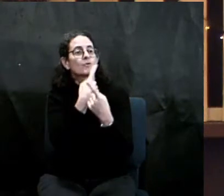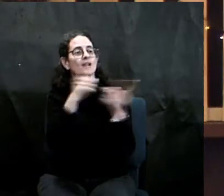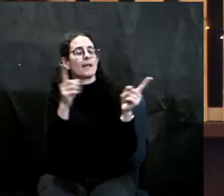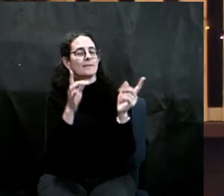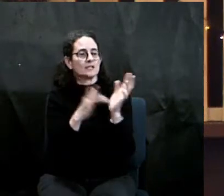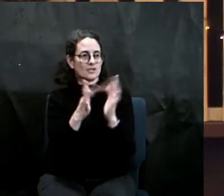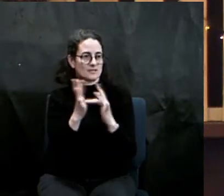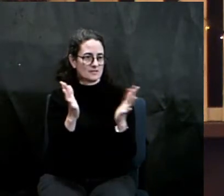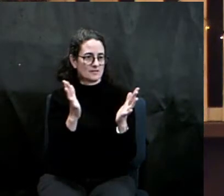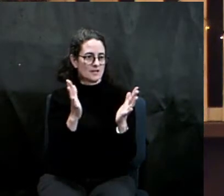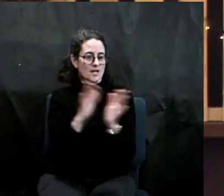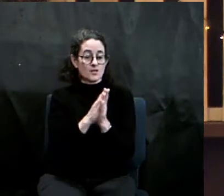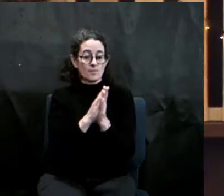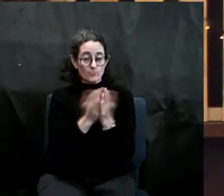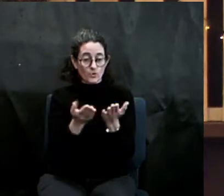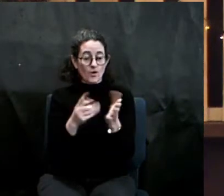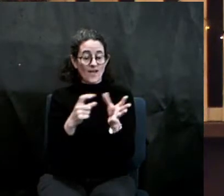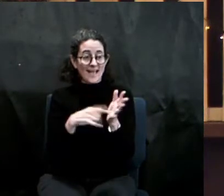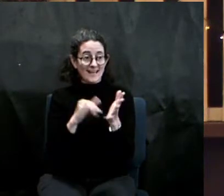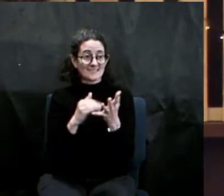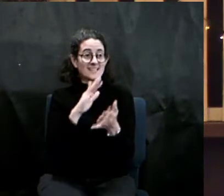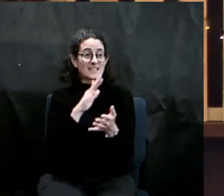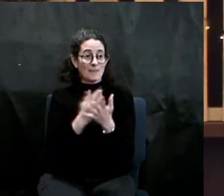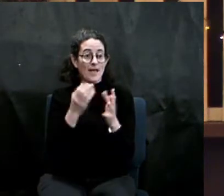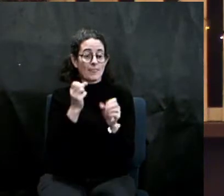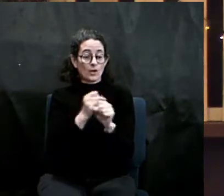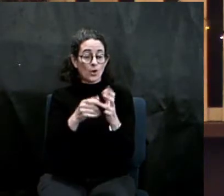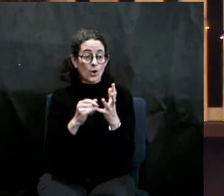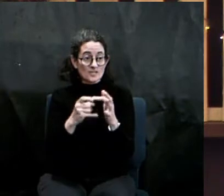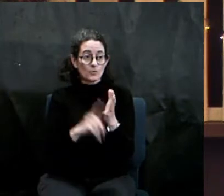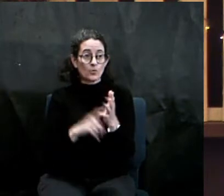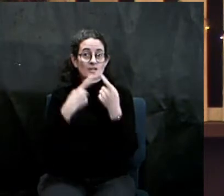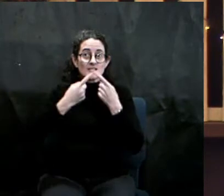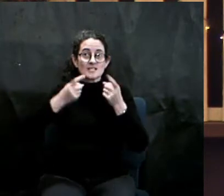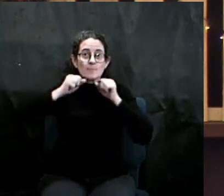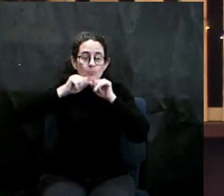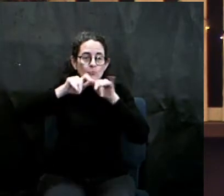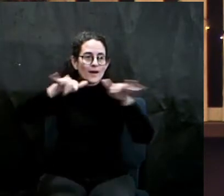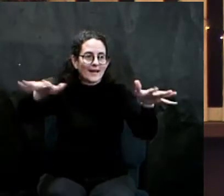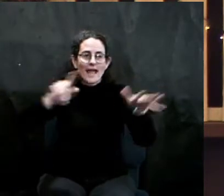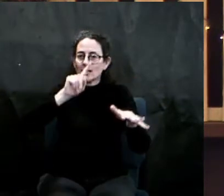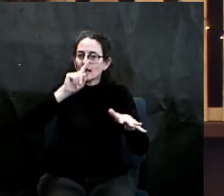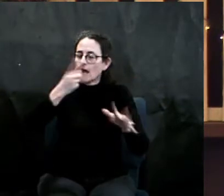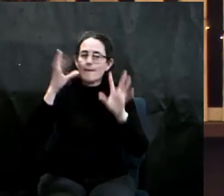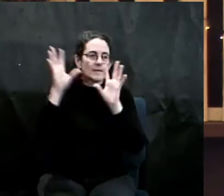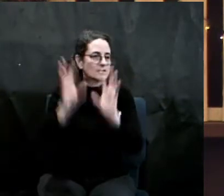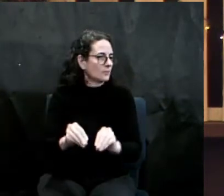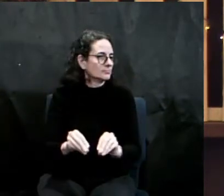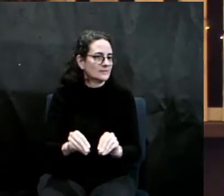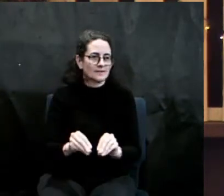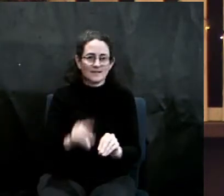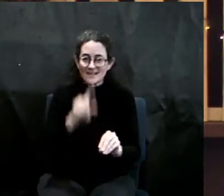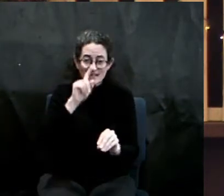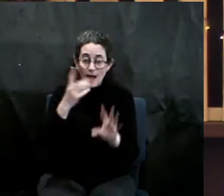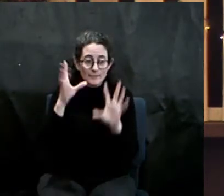the spread of the unstoppable gospel, and all through Acts, Luke keeps reminding us of that. So in